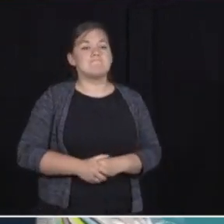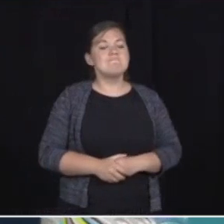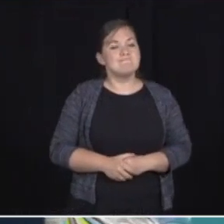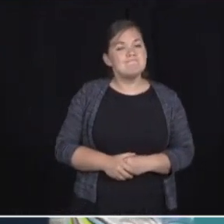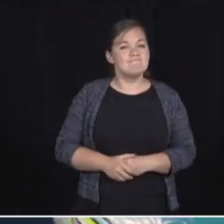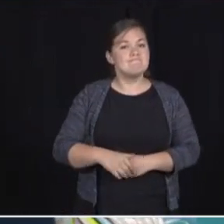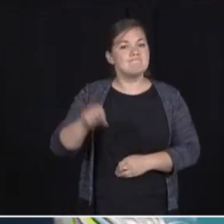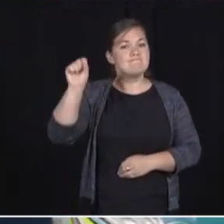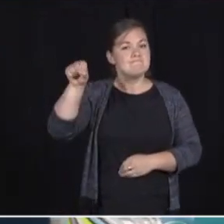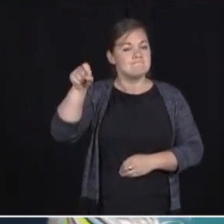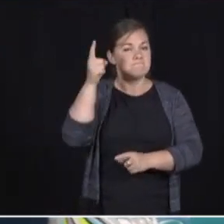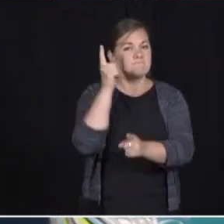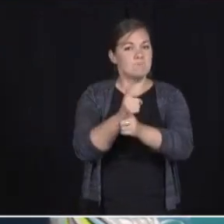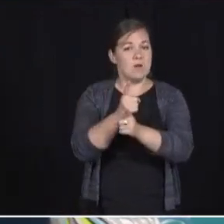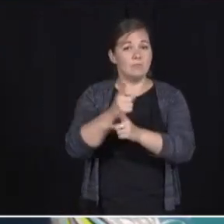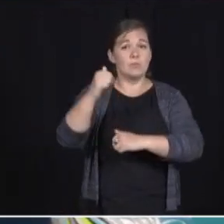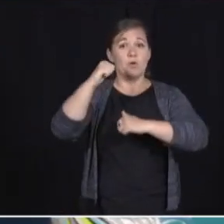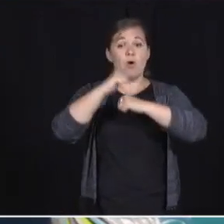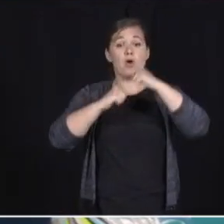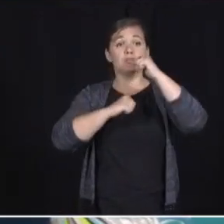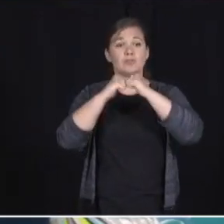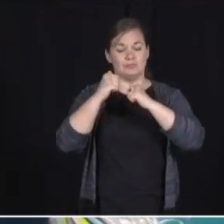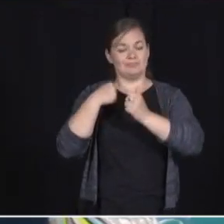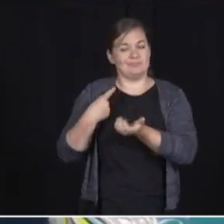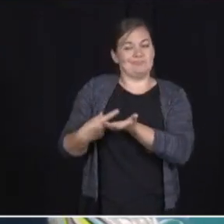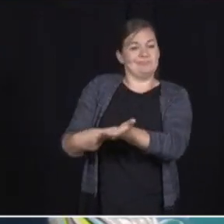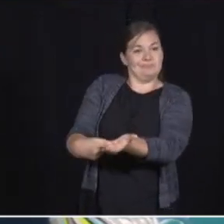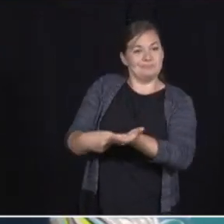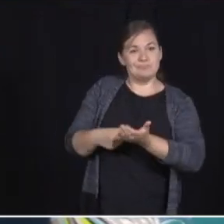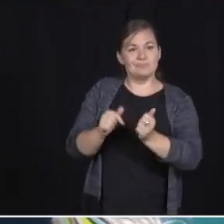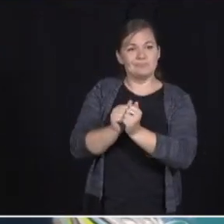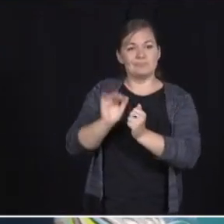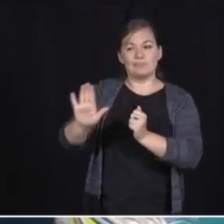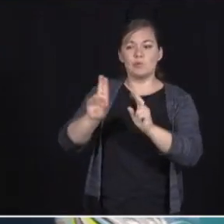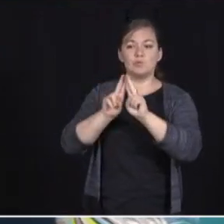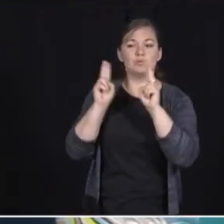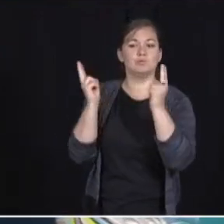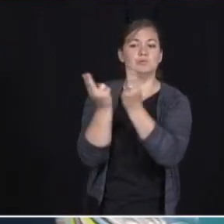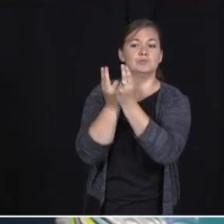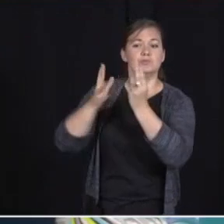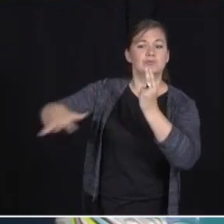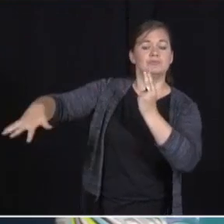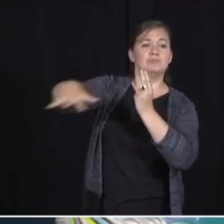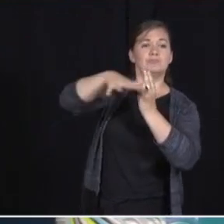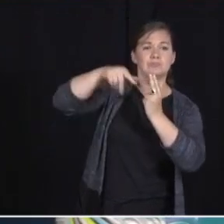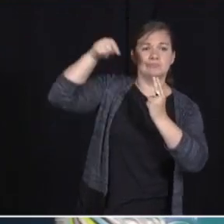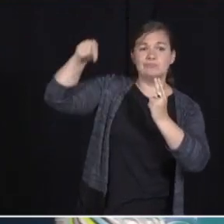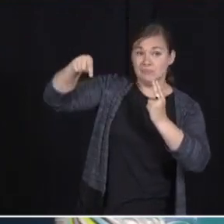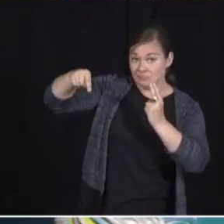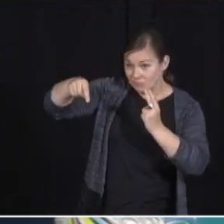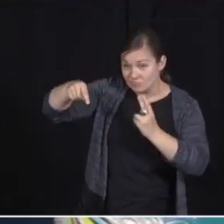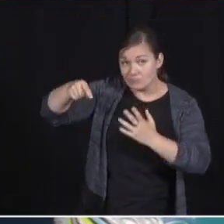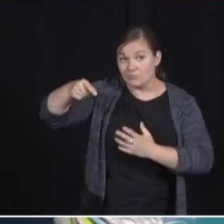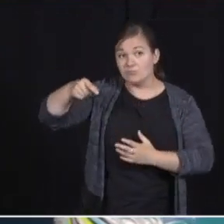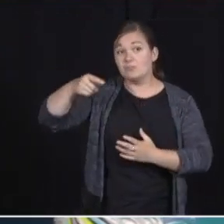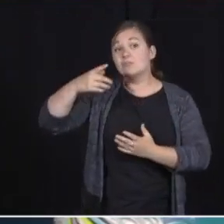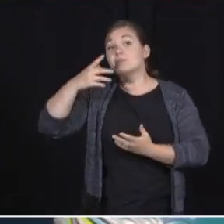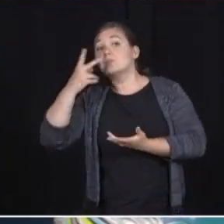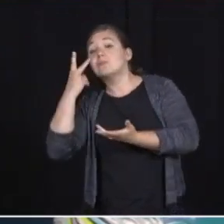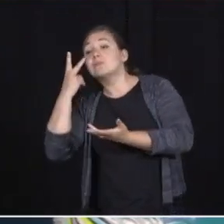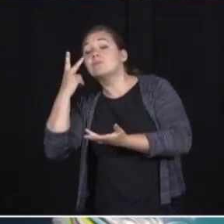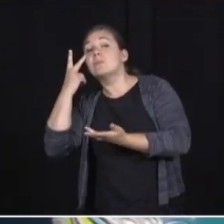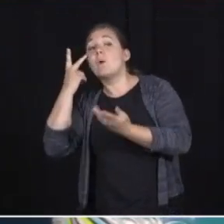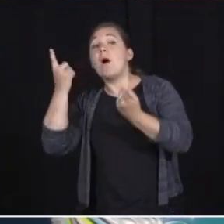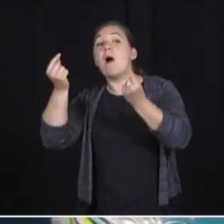good conversation with Leona. They have their own app, and they want to bring it on construction sites. So, you know, I'm in